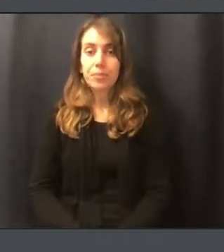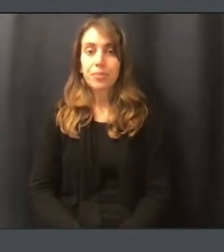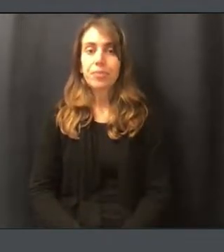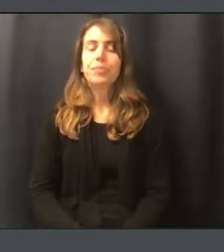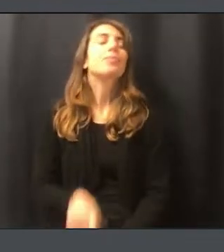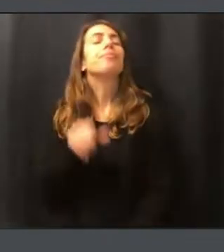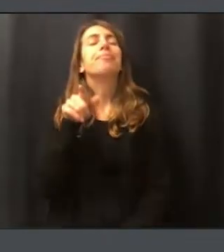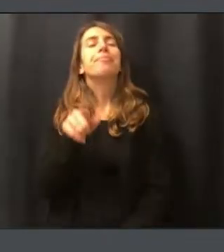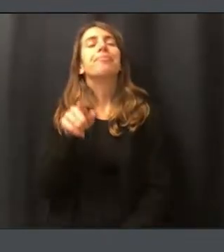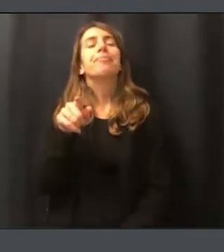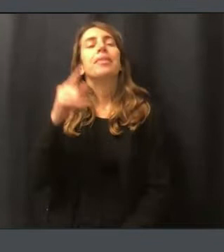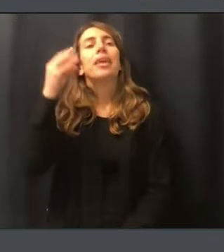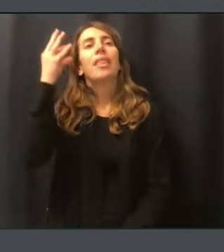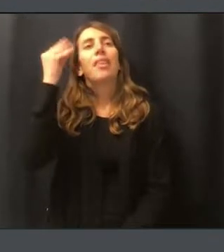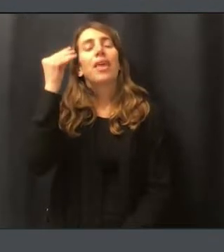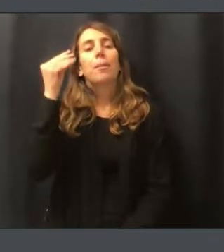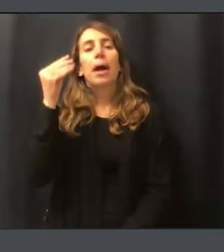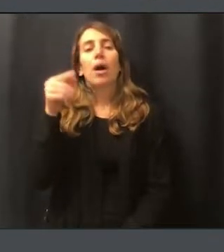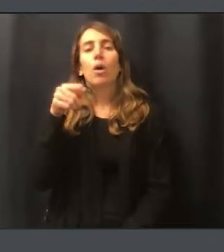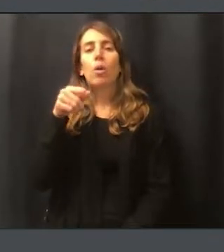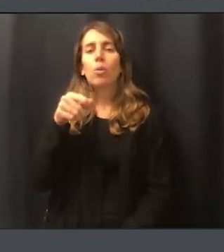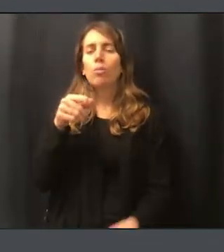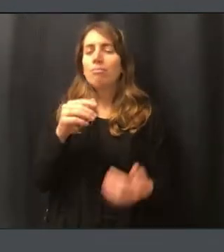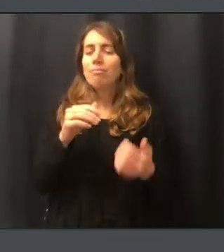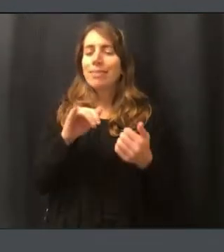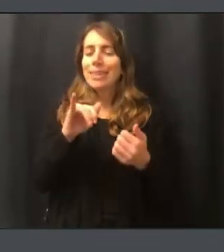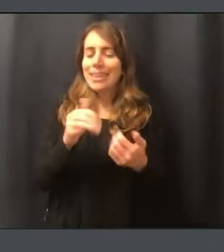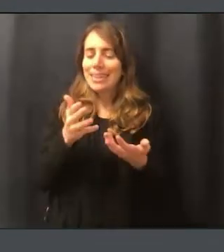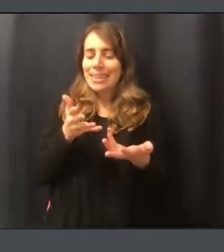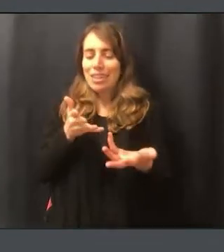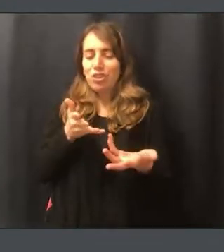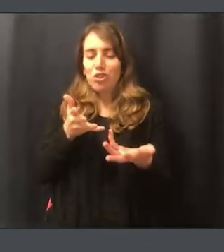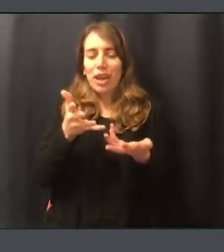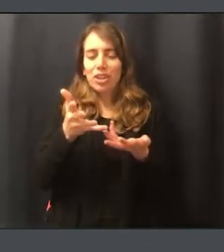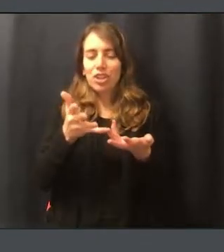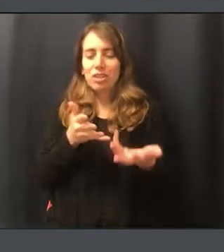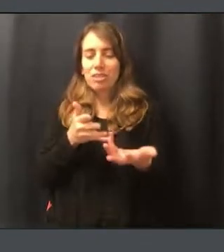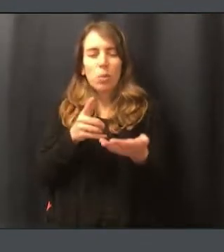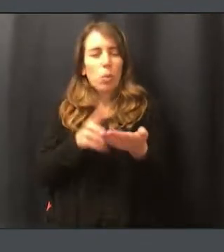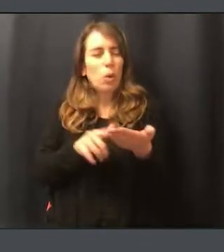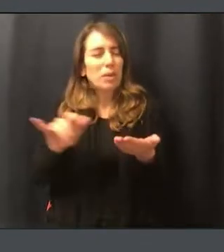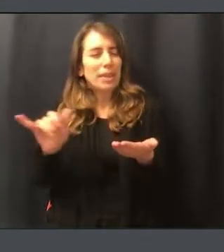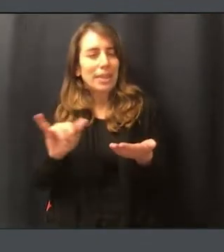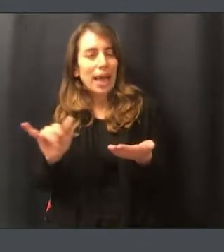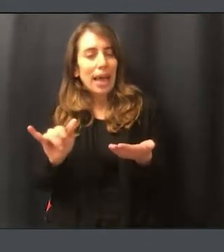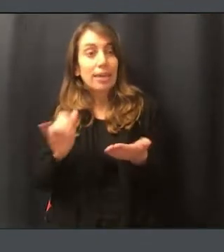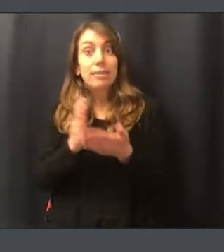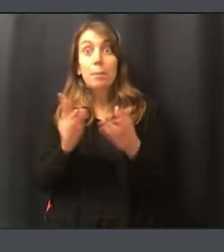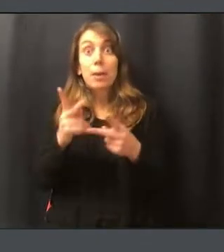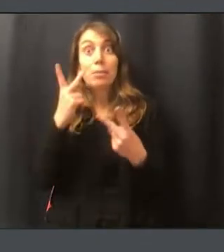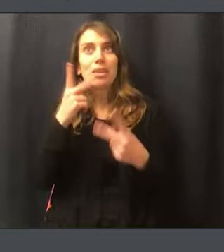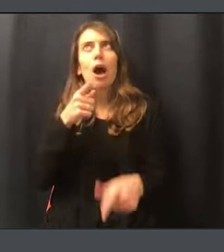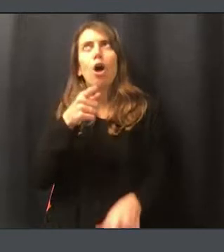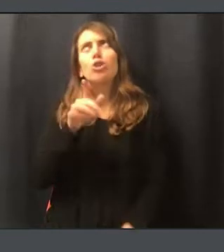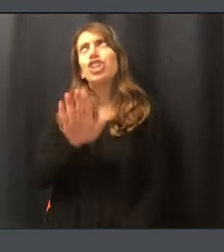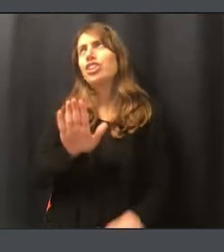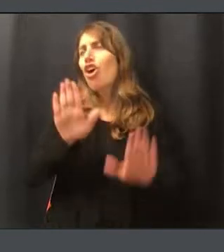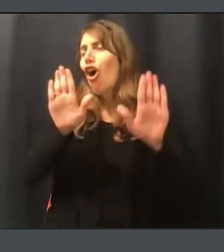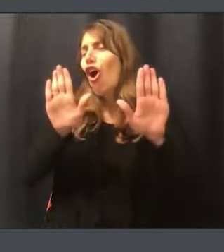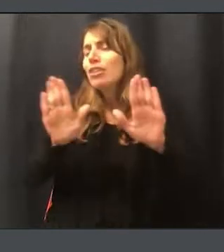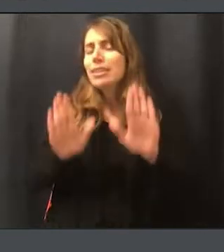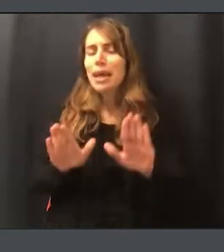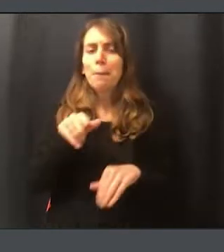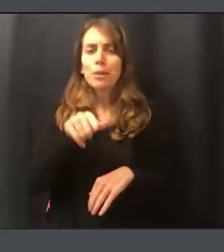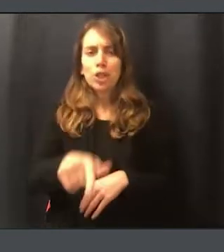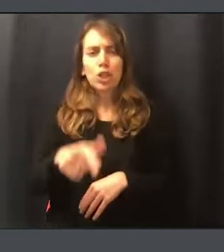Think about what was the nature of this interaction, right? Some people see this video and they're like, oh, she's awesome, and she